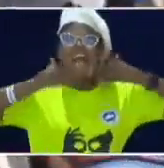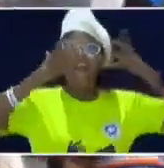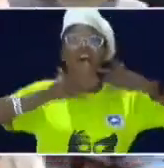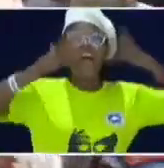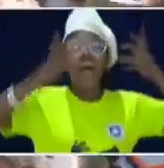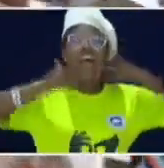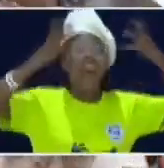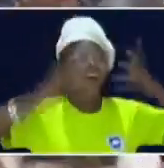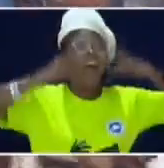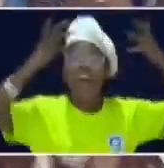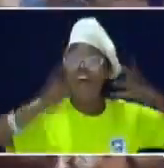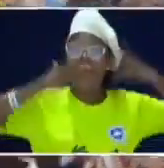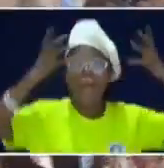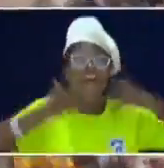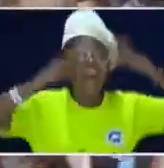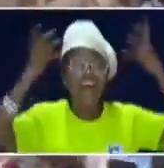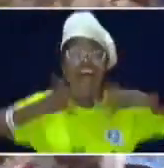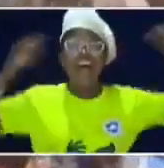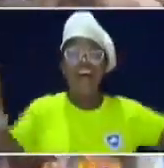shout.